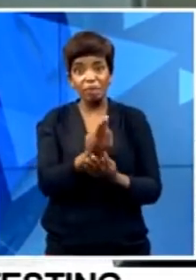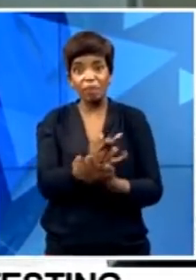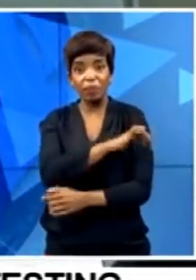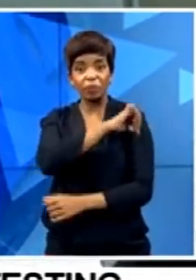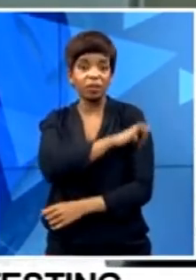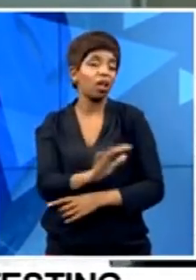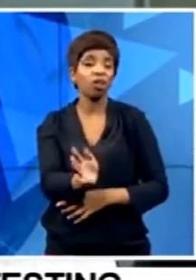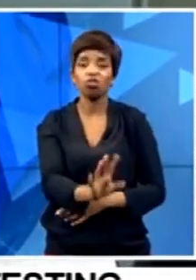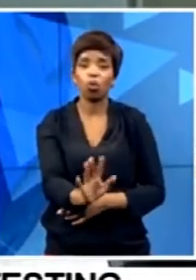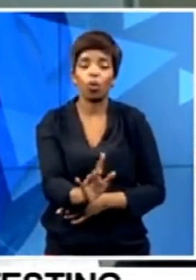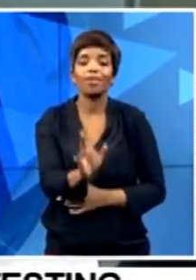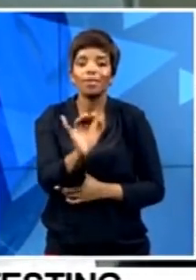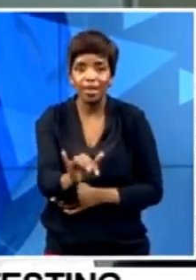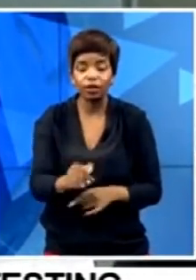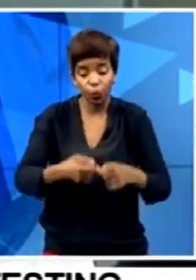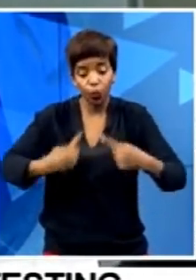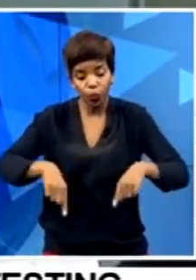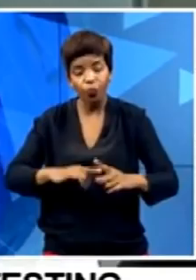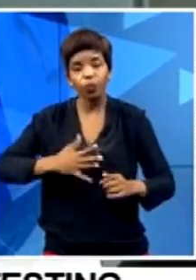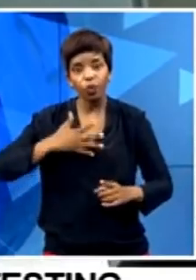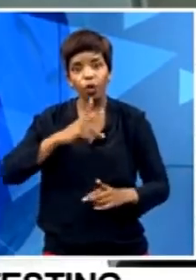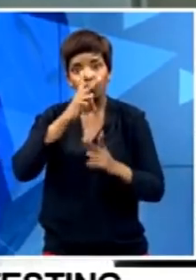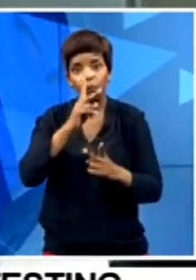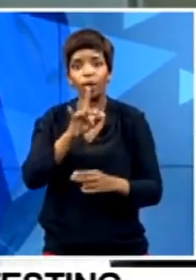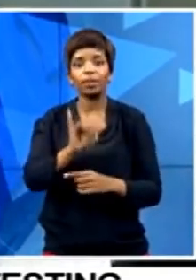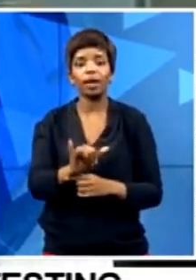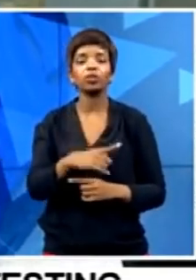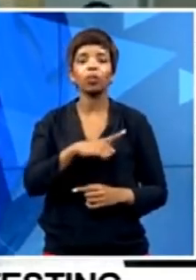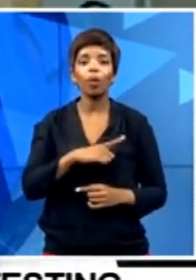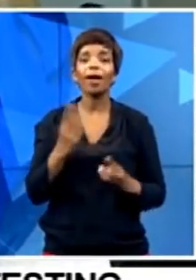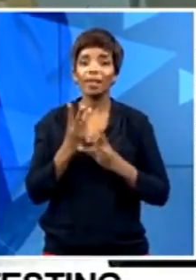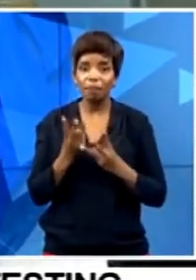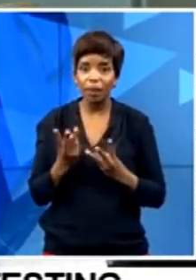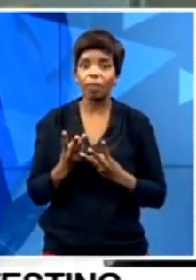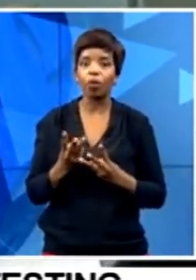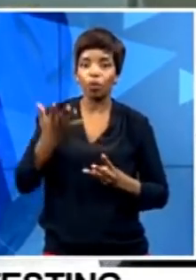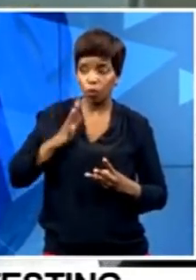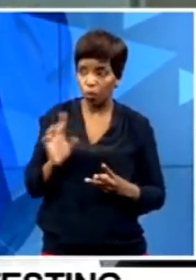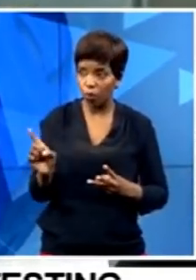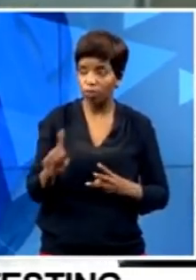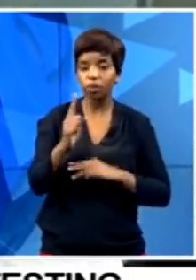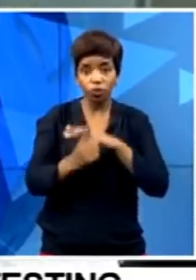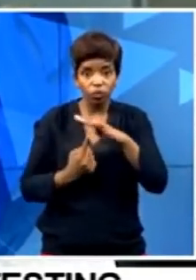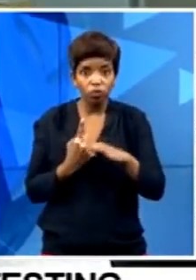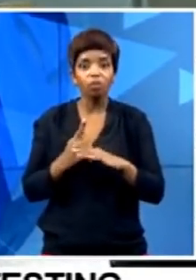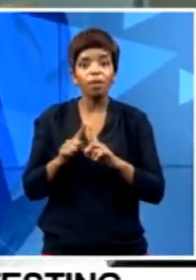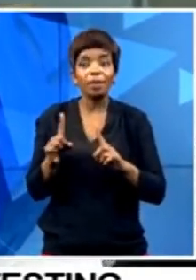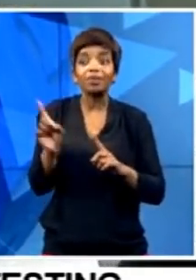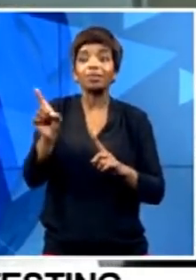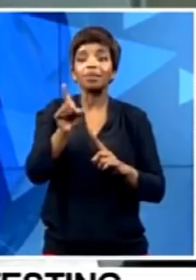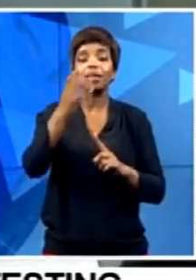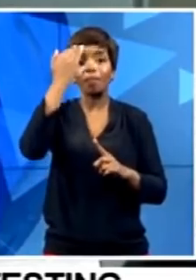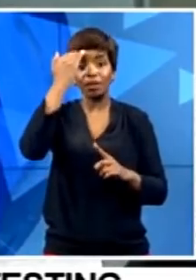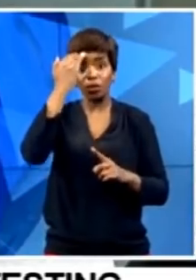we can still help them so that they also come forward. But out there, people must be aware. This is a killer disease. It is out there to